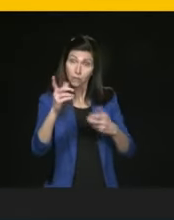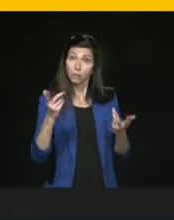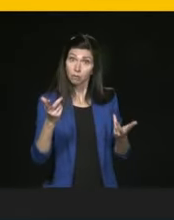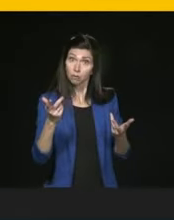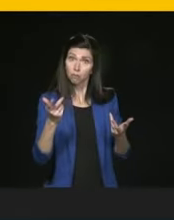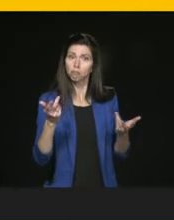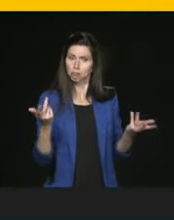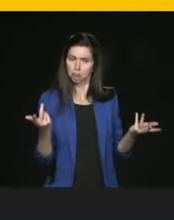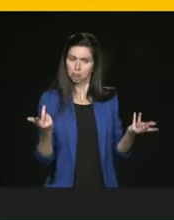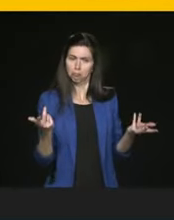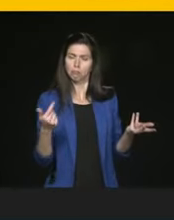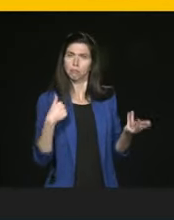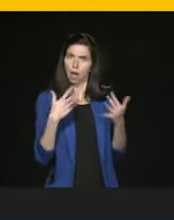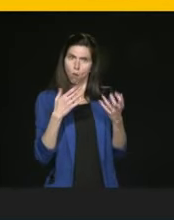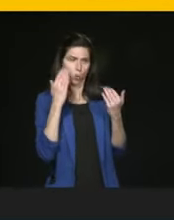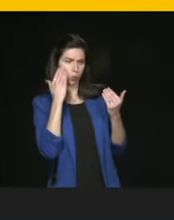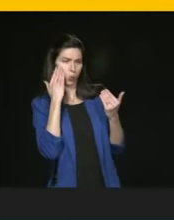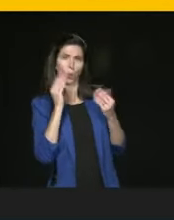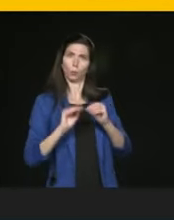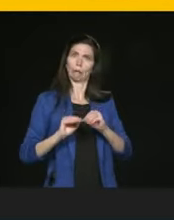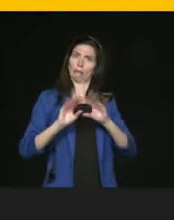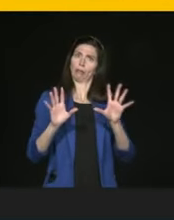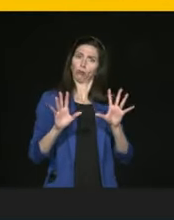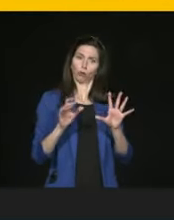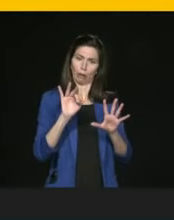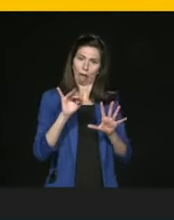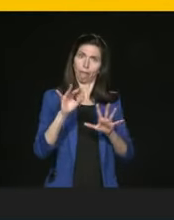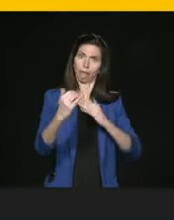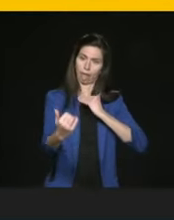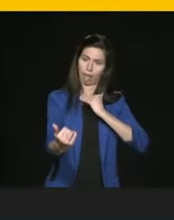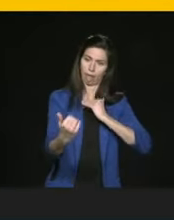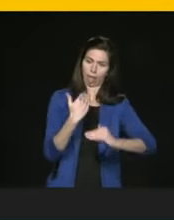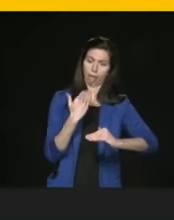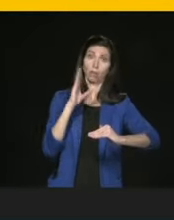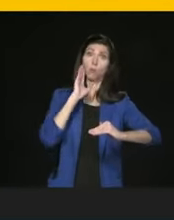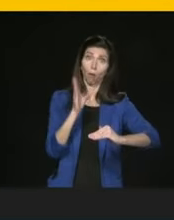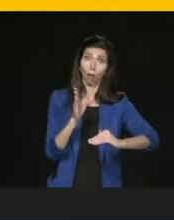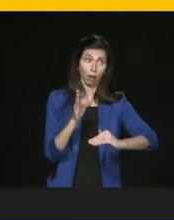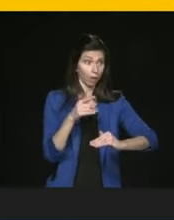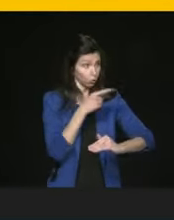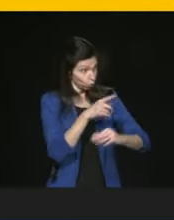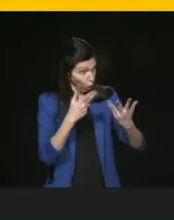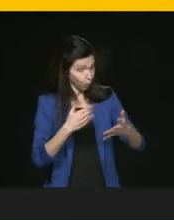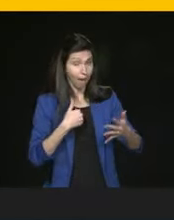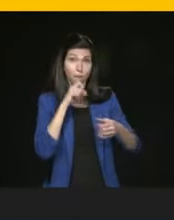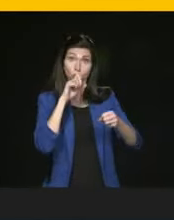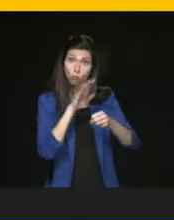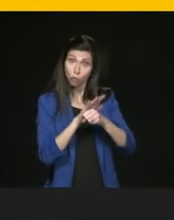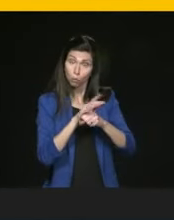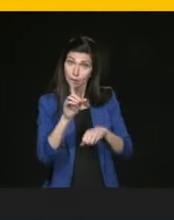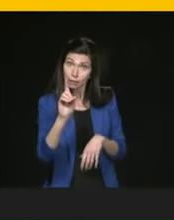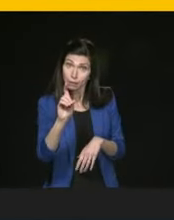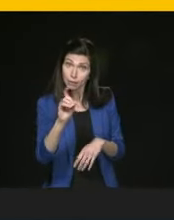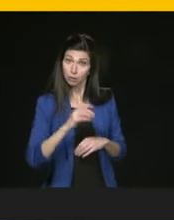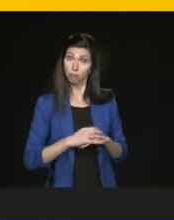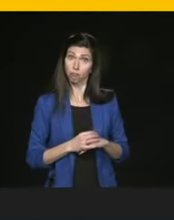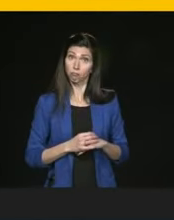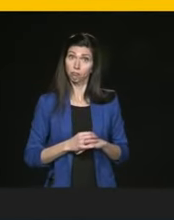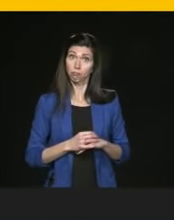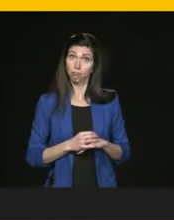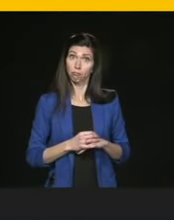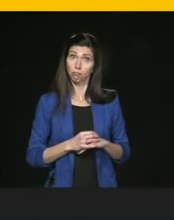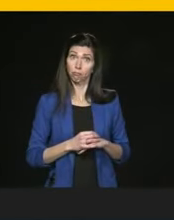American companies? Have you received a guarantee to that effect from the American government? Will we be able